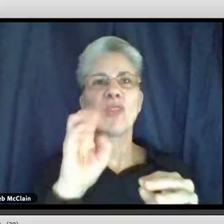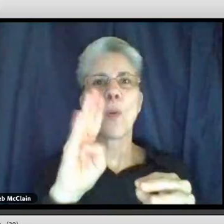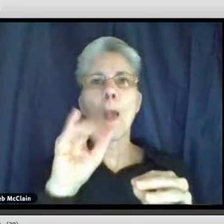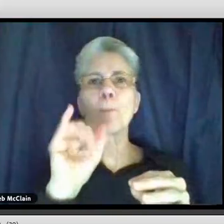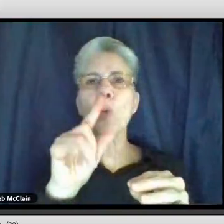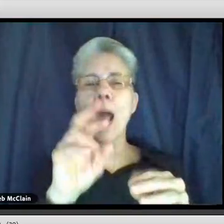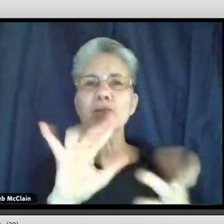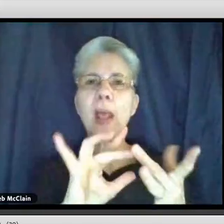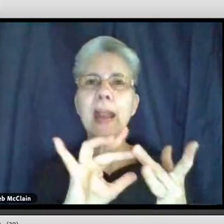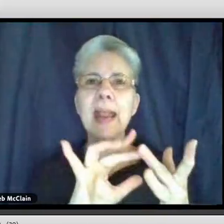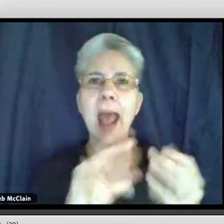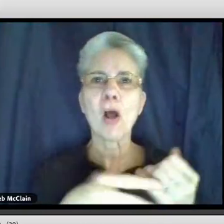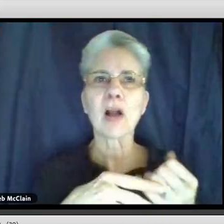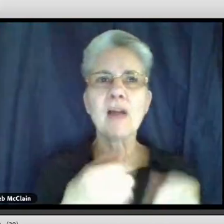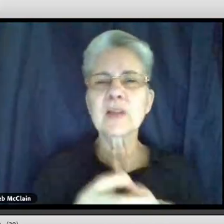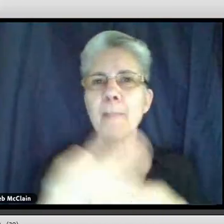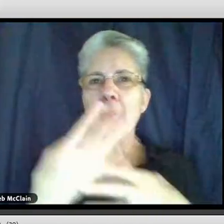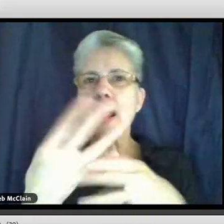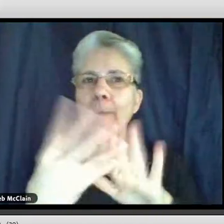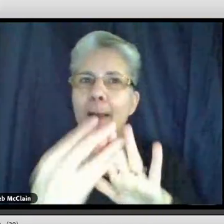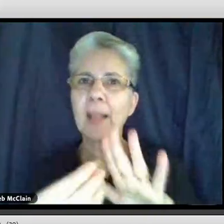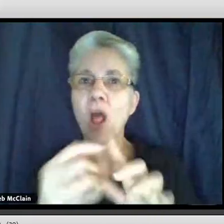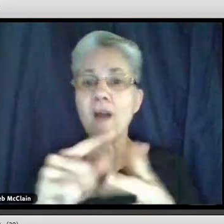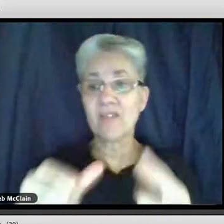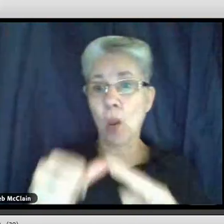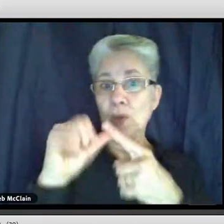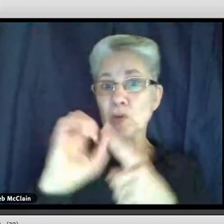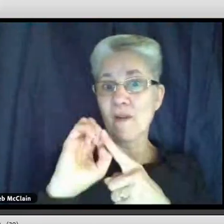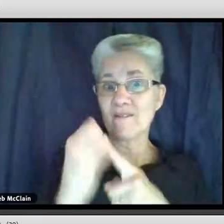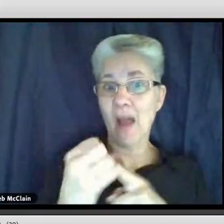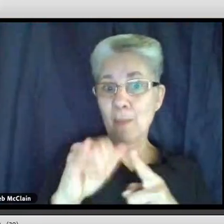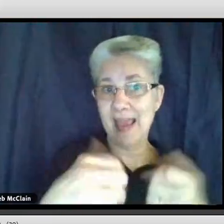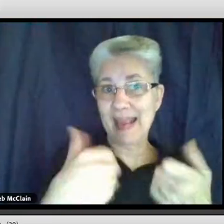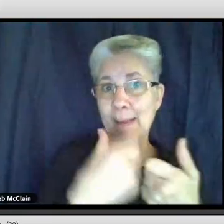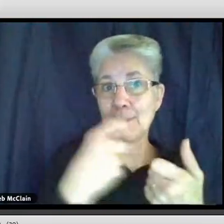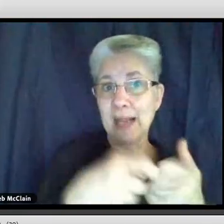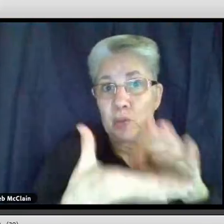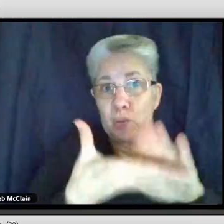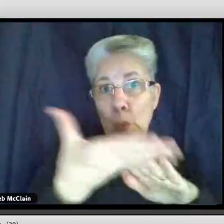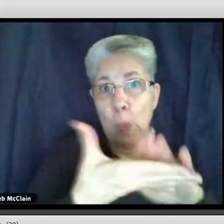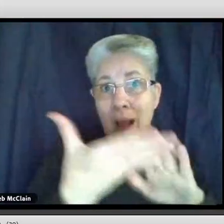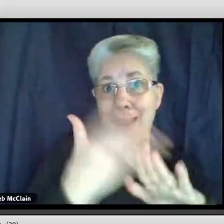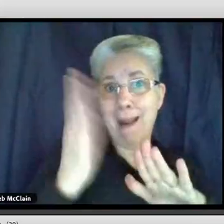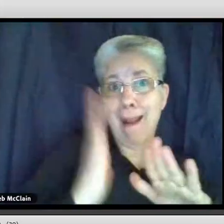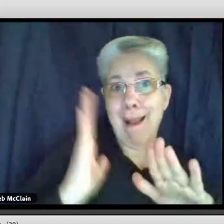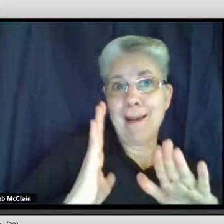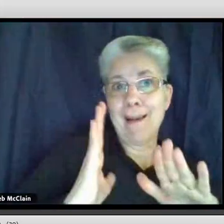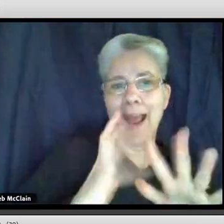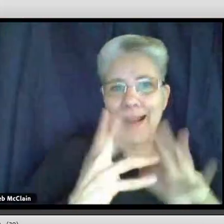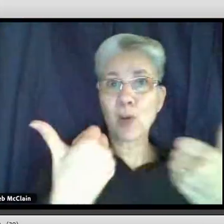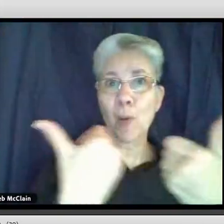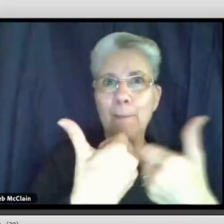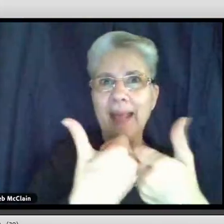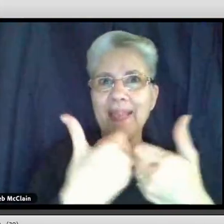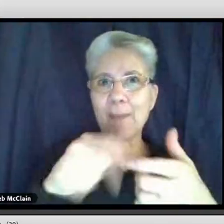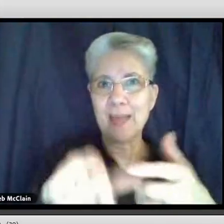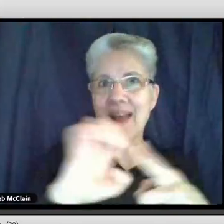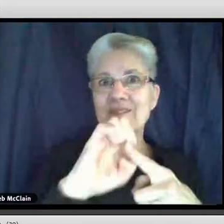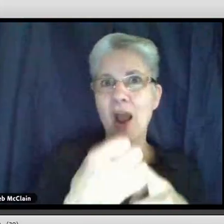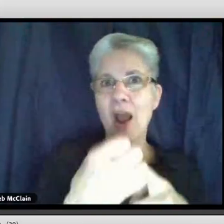and Internet Archive spin up an emulator of the original environment that game would have needed to run, and then you're playing the game in that